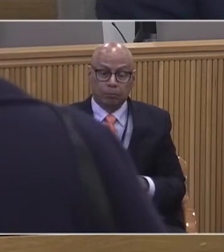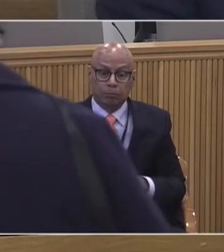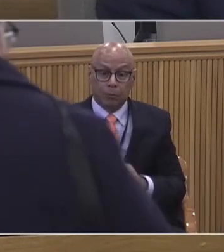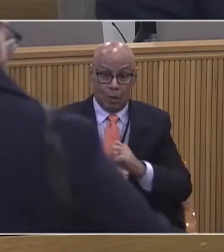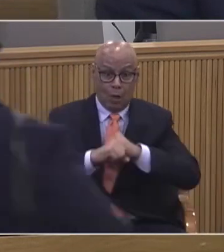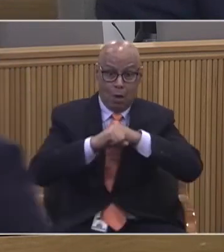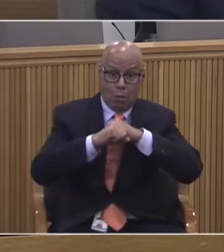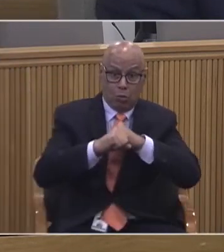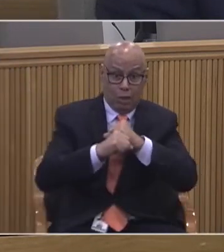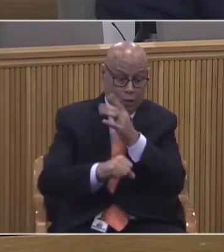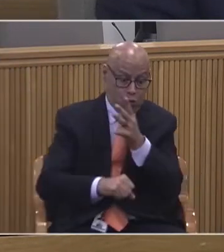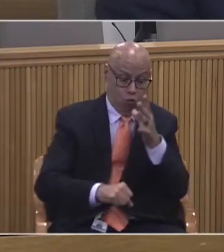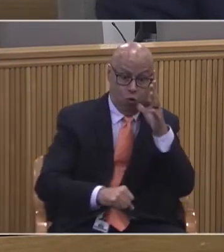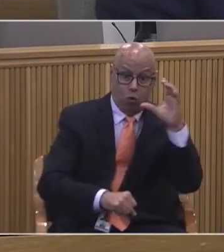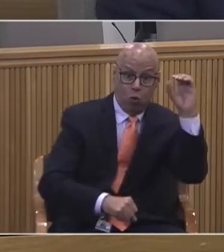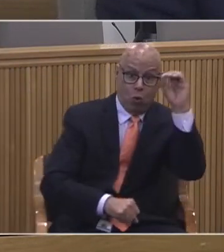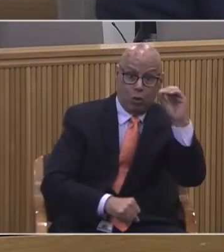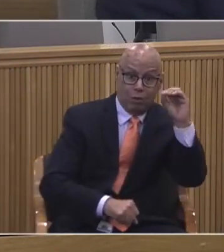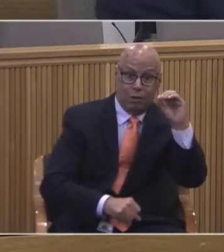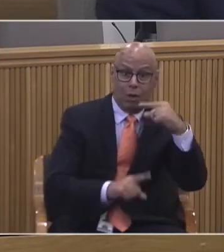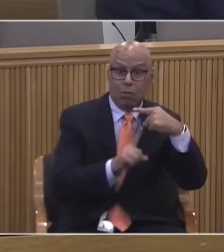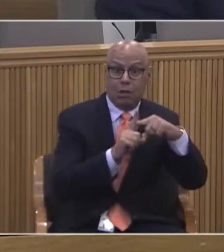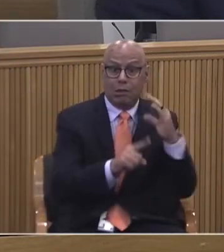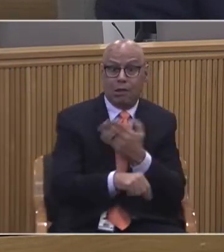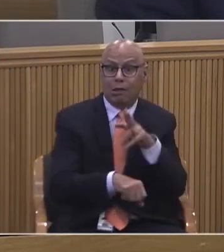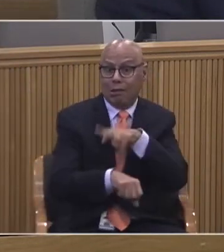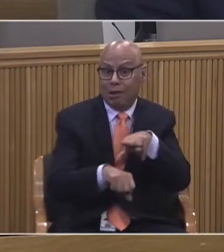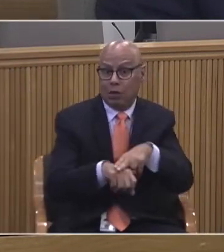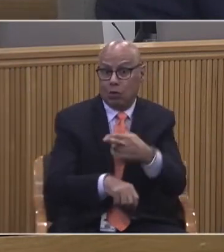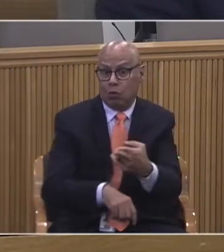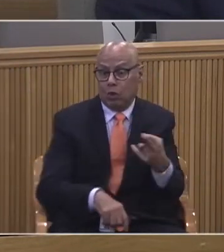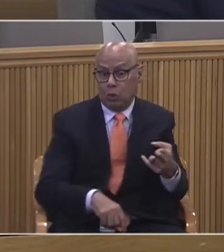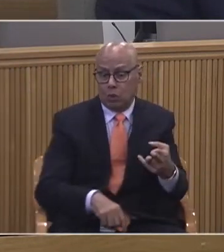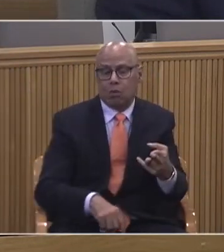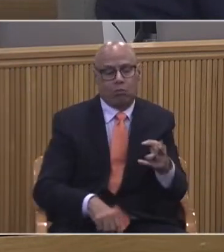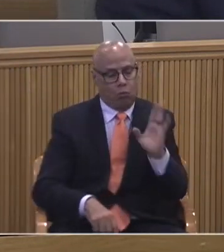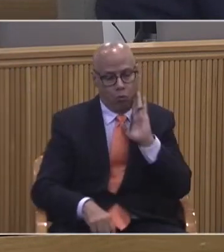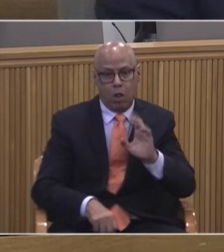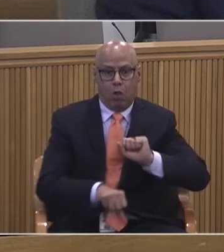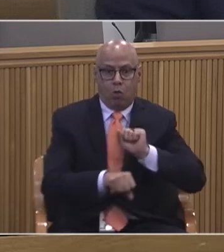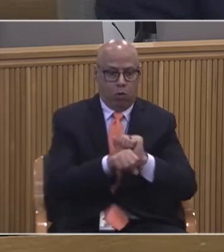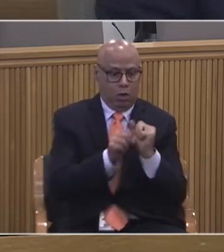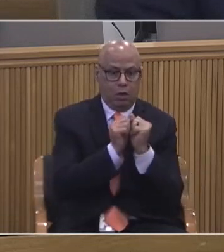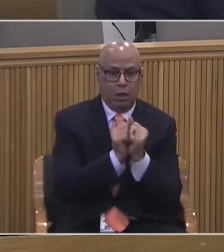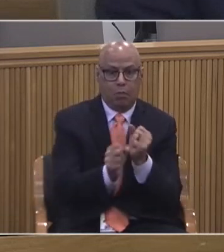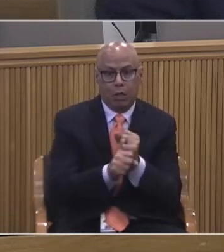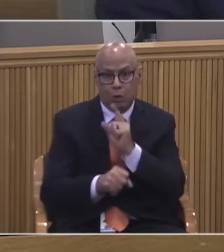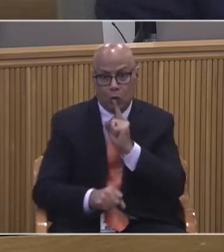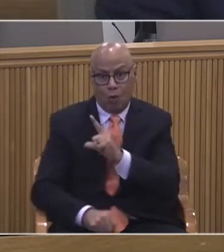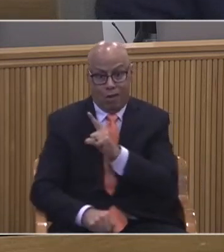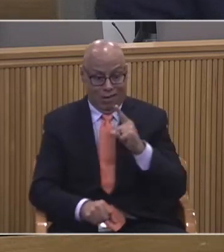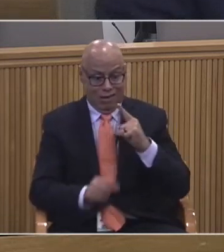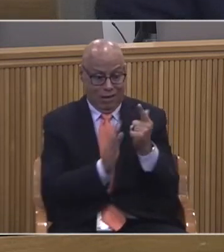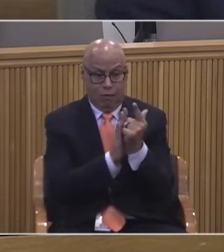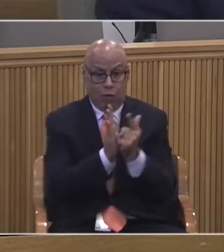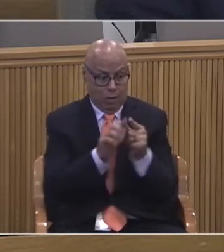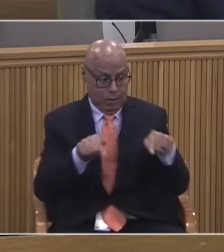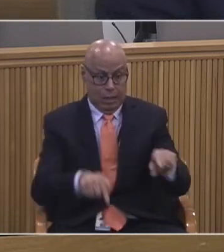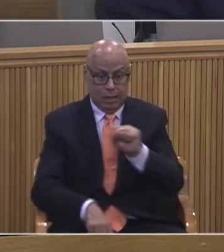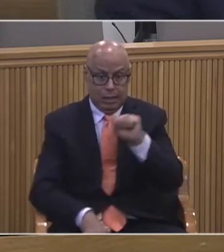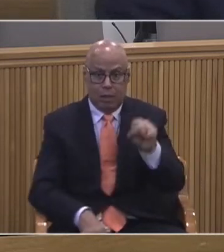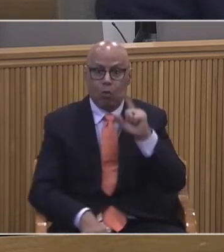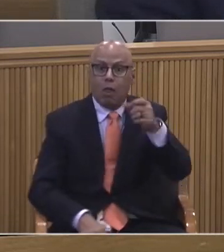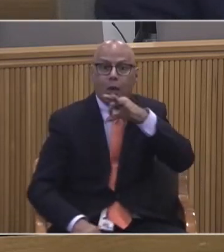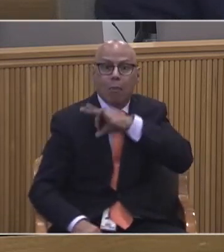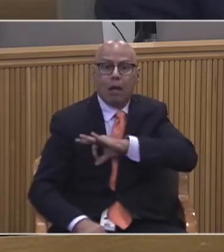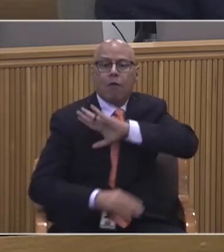Protecting rural Oregon and our natural resource economy. We will work together to ensure legislation enacted in Salem will benefit